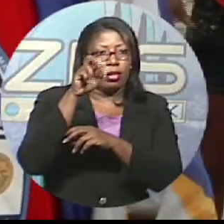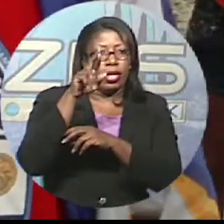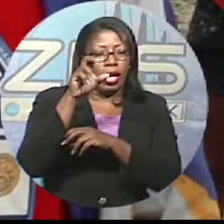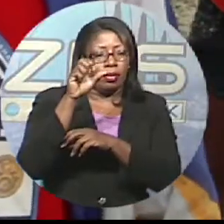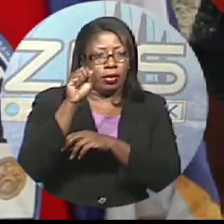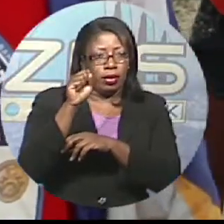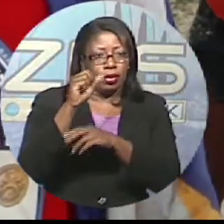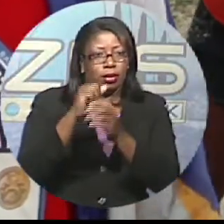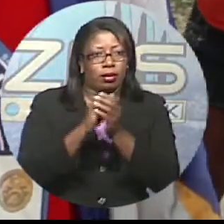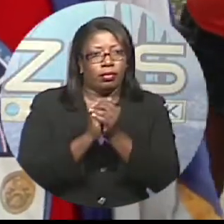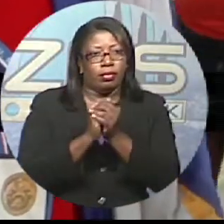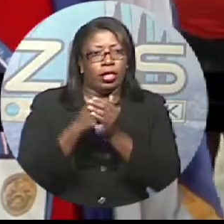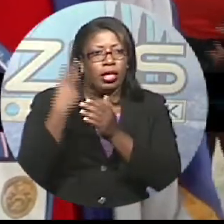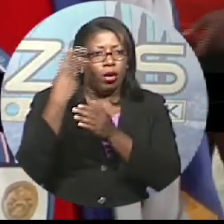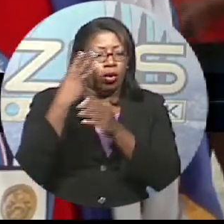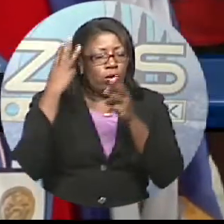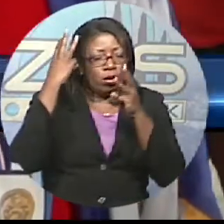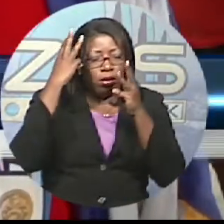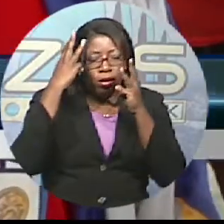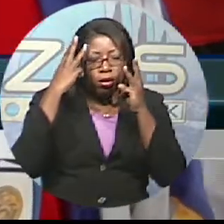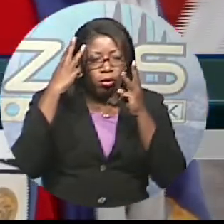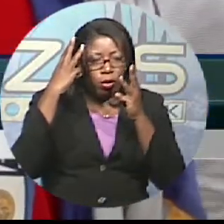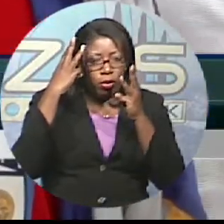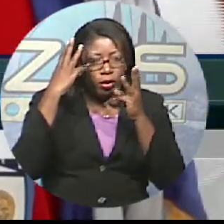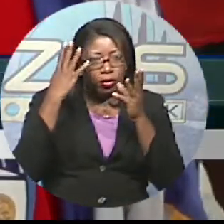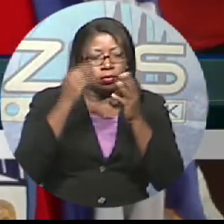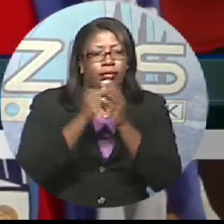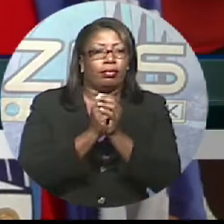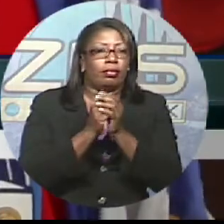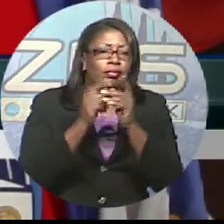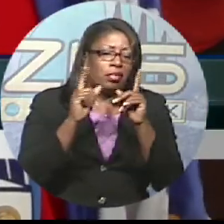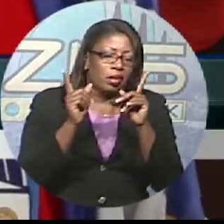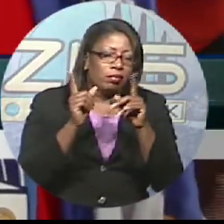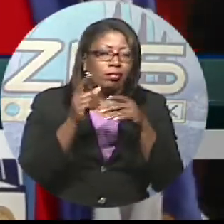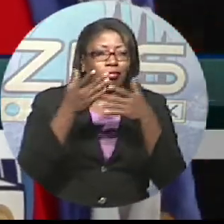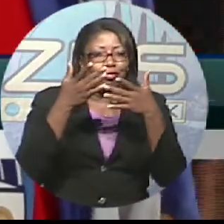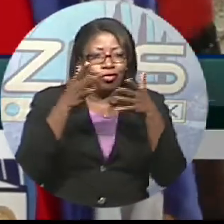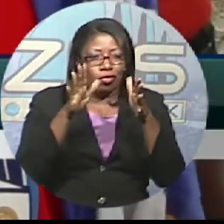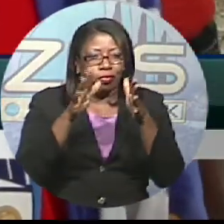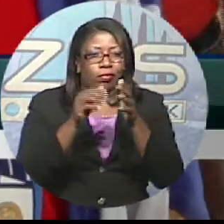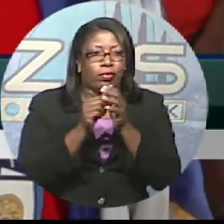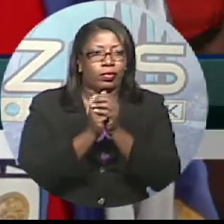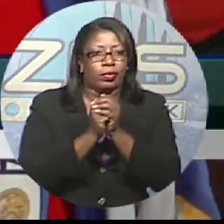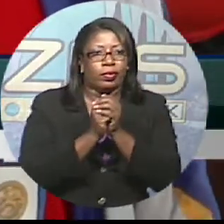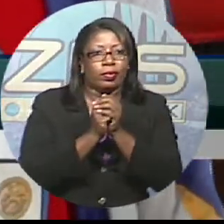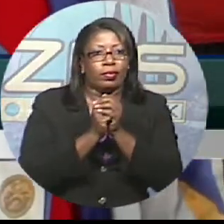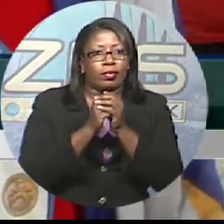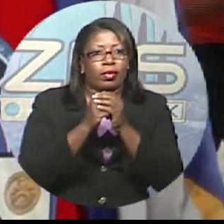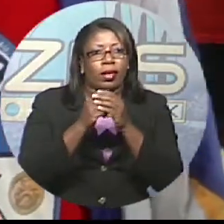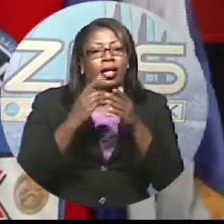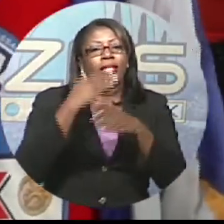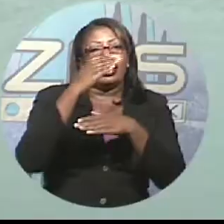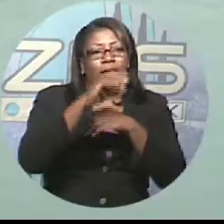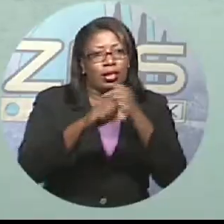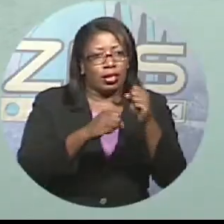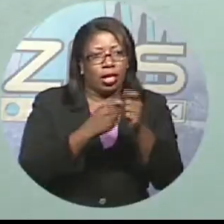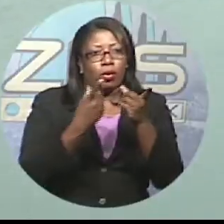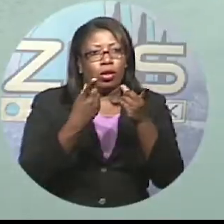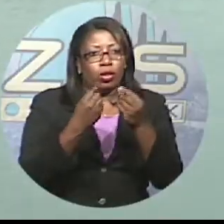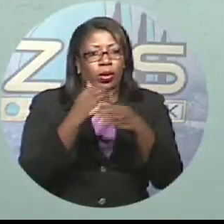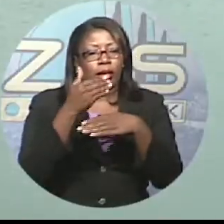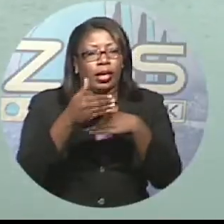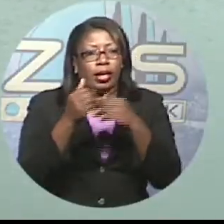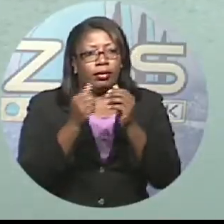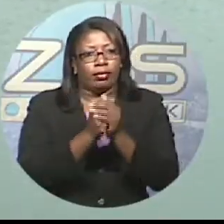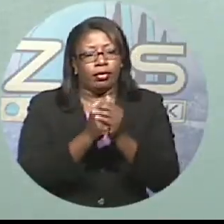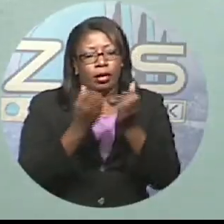was a bit worried, but anyhow, it's over. Another year, we could do it again. Now, for many of the